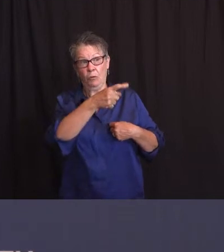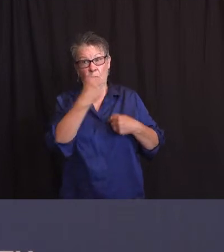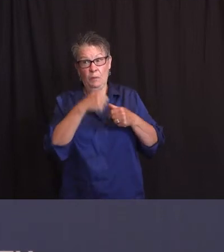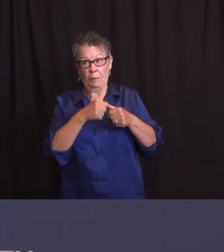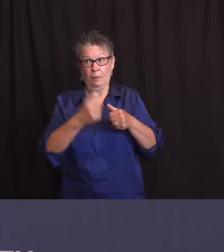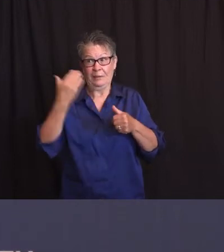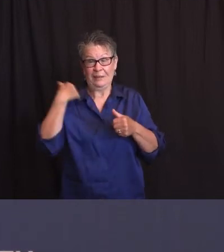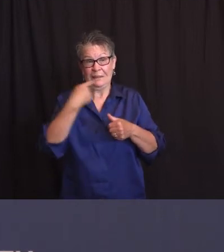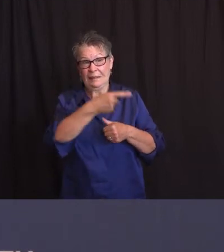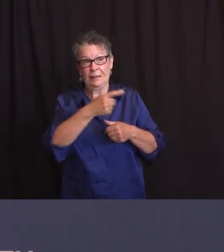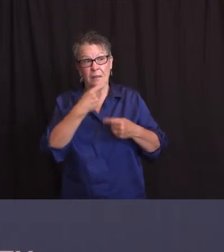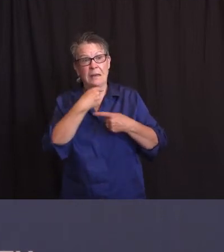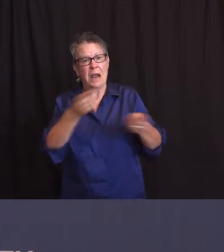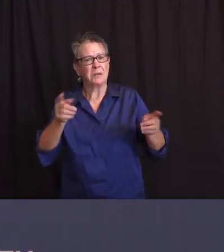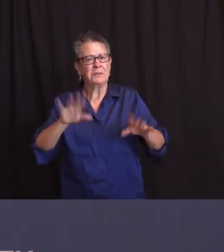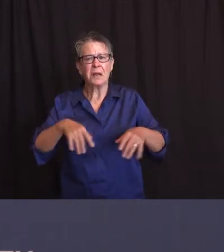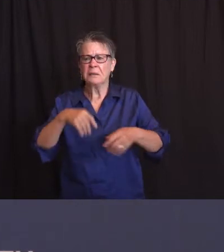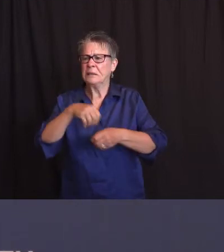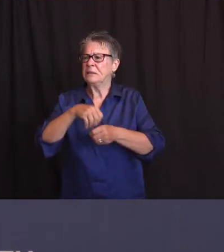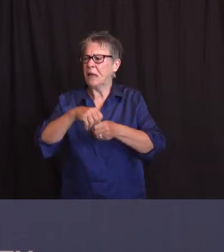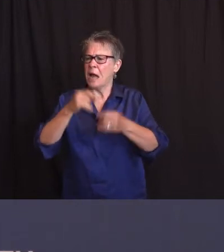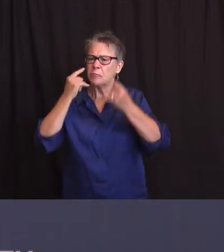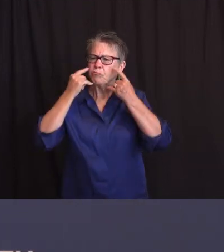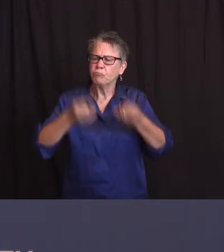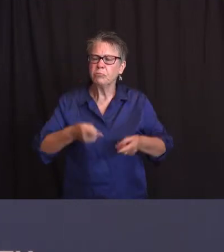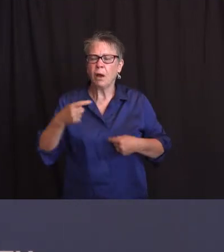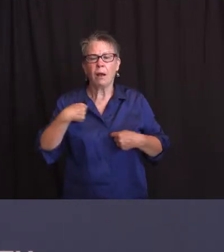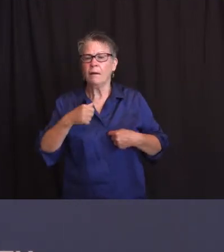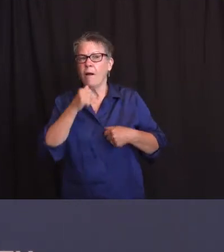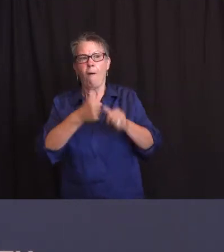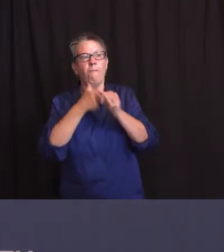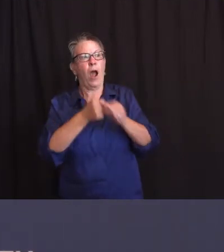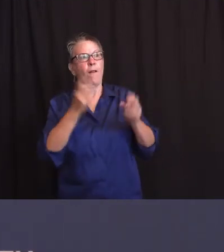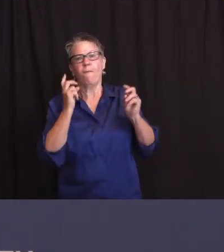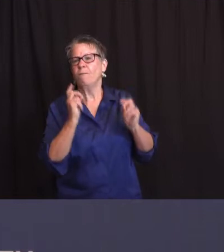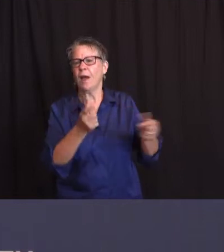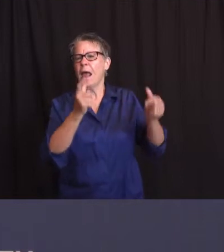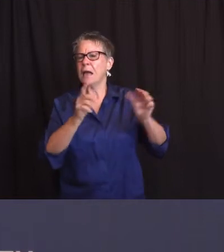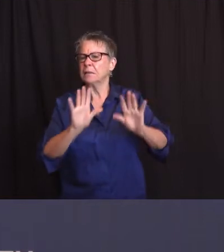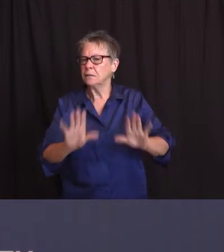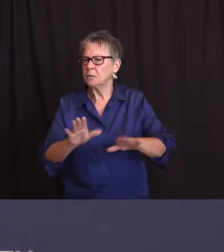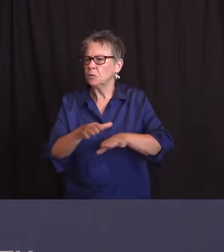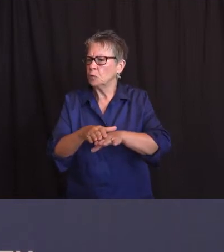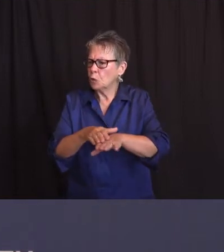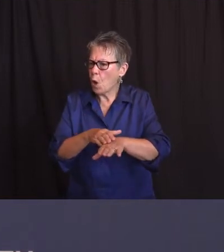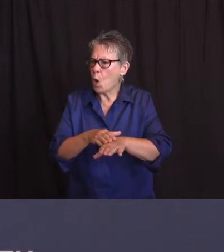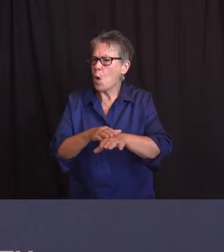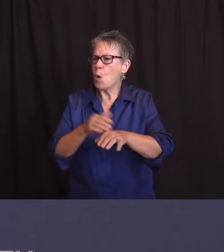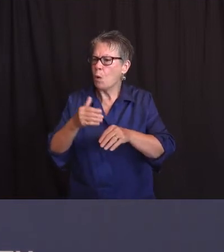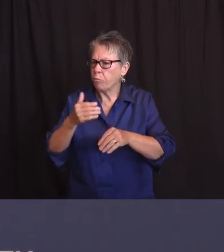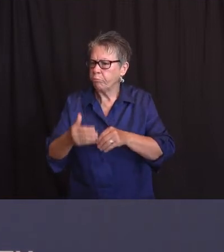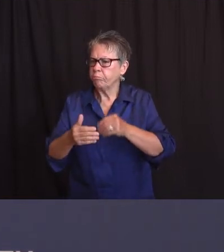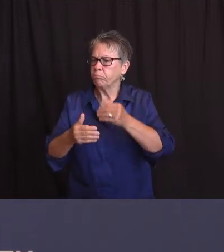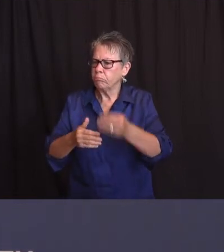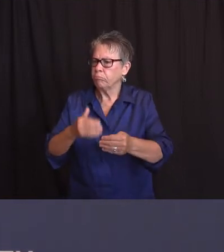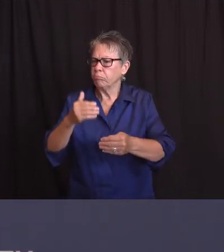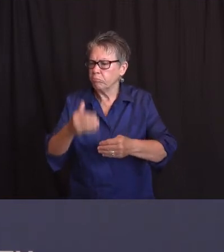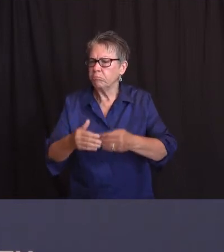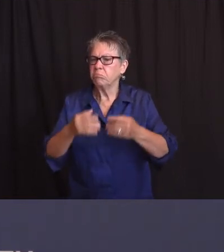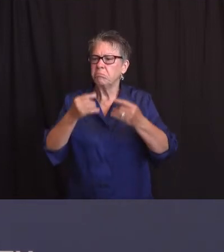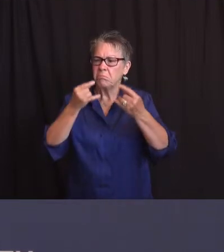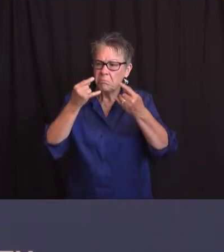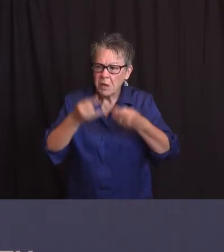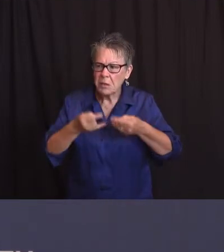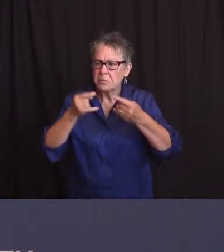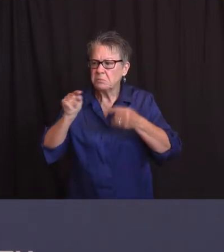The answer is we always take that into consideration, but I also said in the tail end of my answer to Alex, I also think you have to take